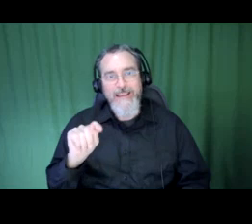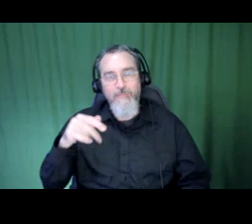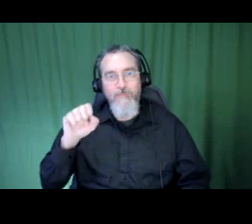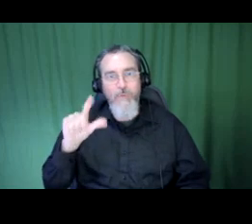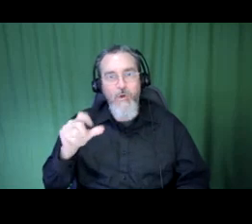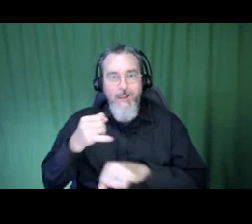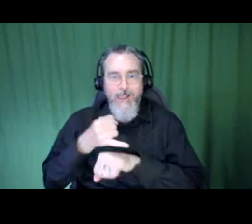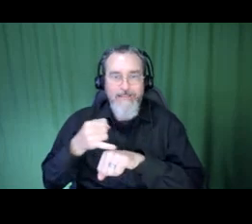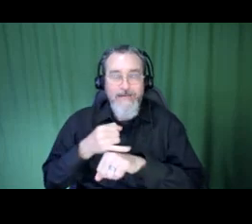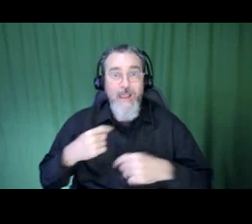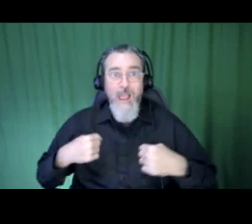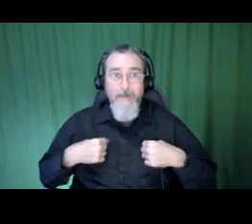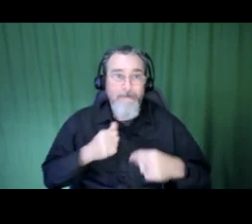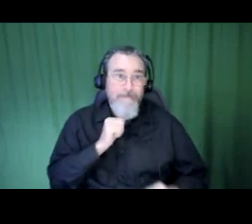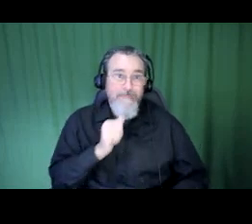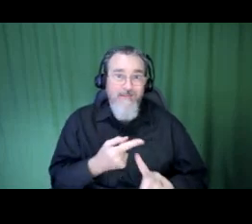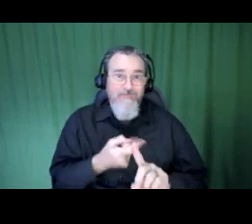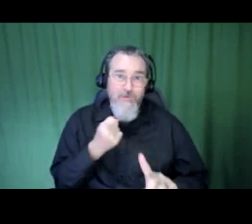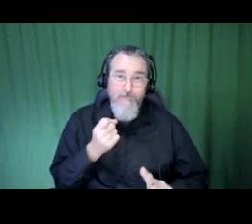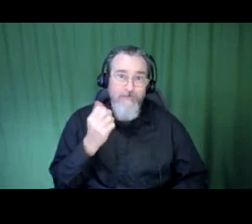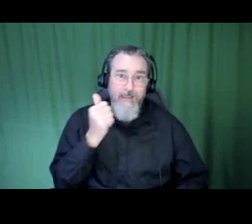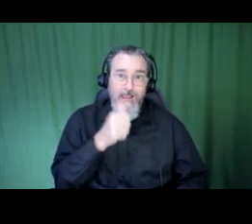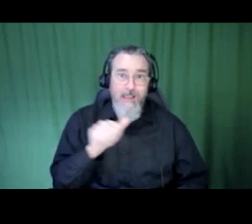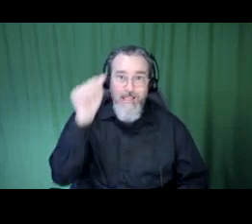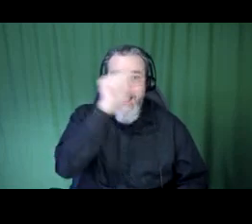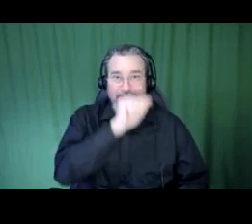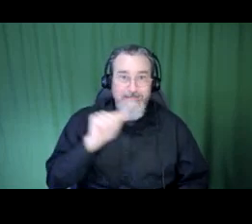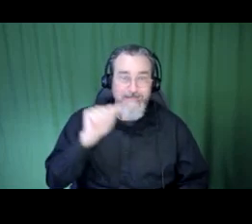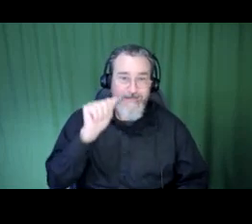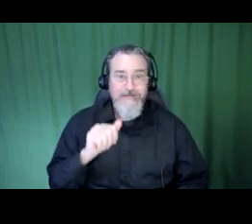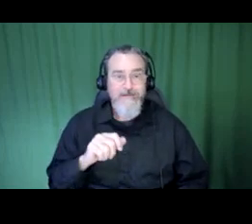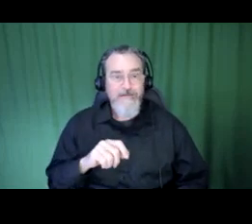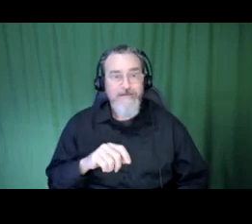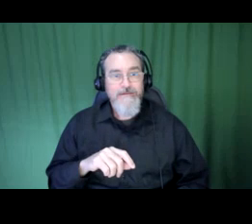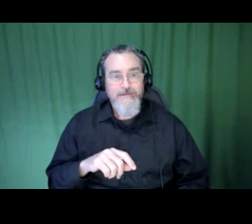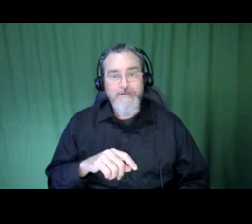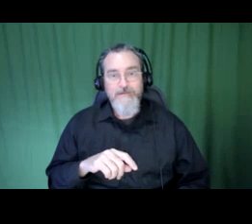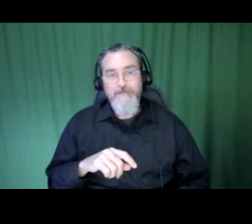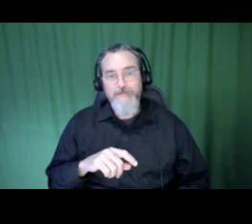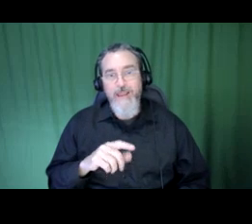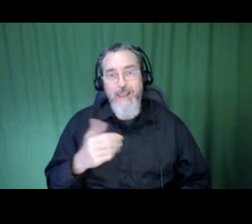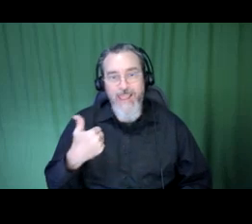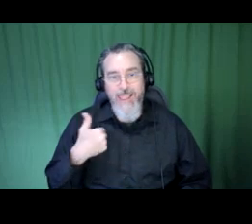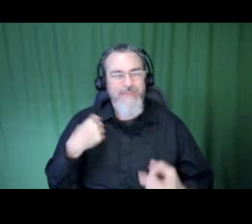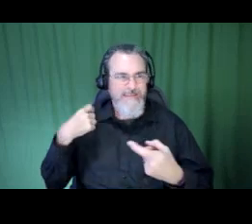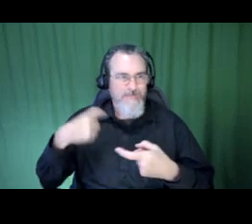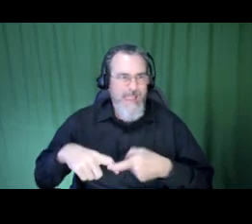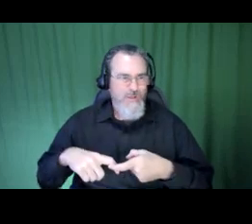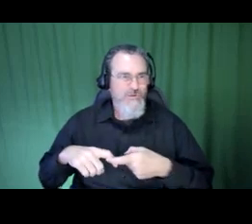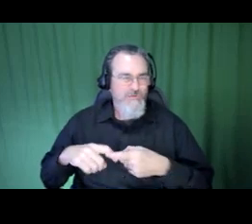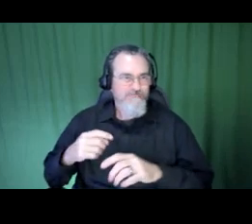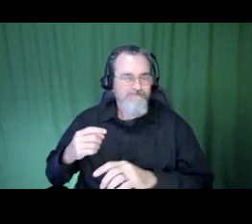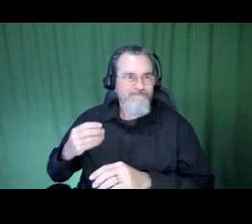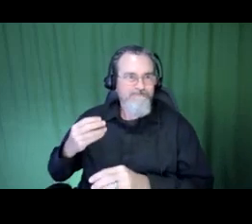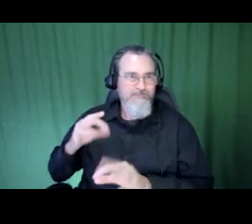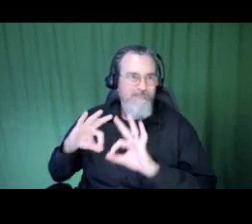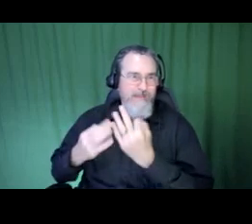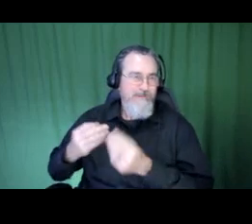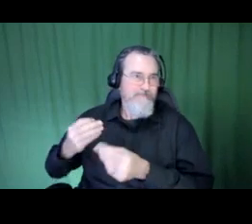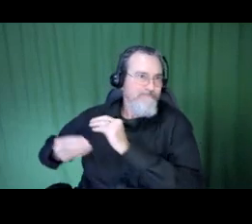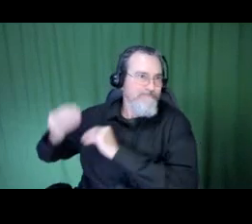from Alaska. I'm Sichangu Lakota, or Rosebud Sioux tribe descent, as well as Spanish ancestry. I was born in Colorado and moved to Alaska 3